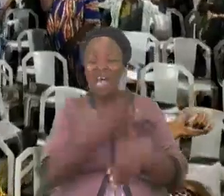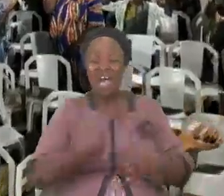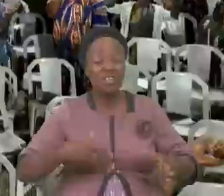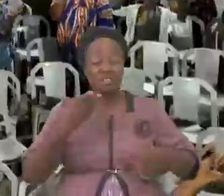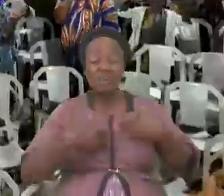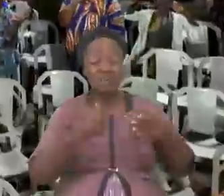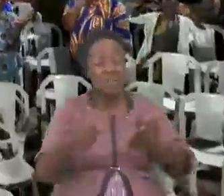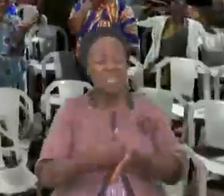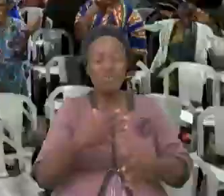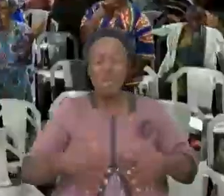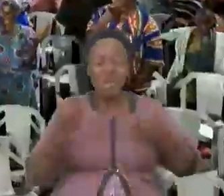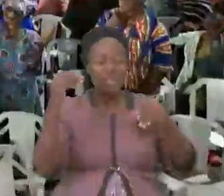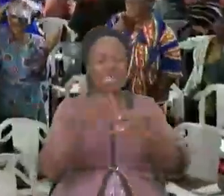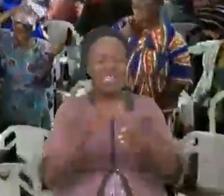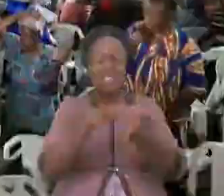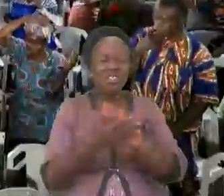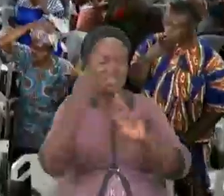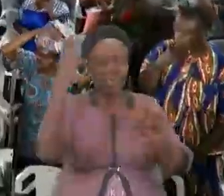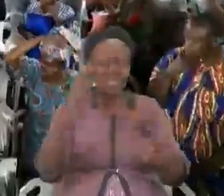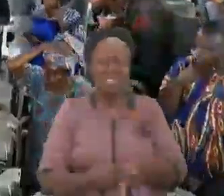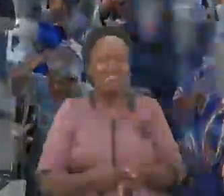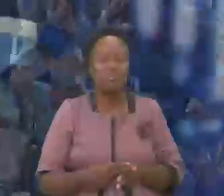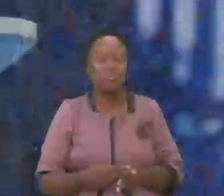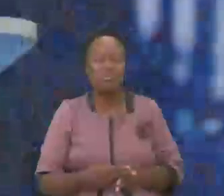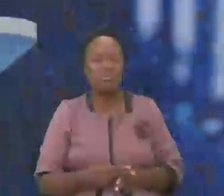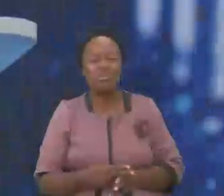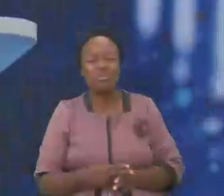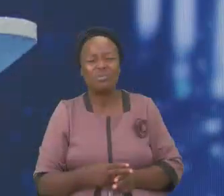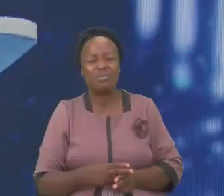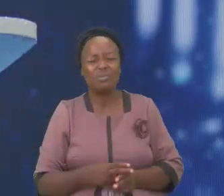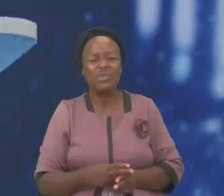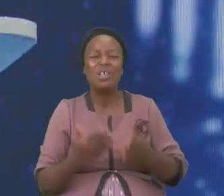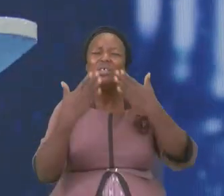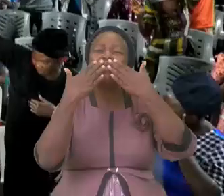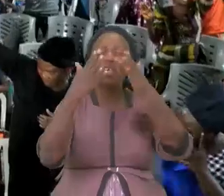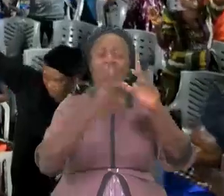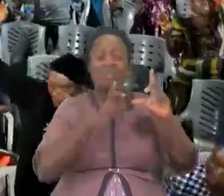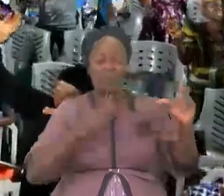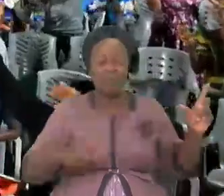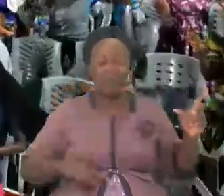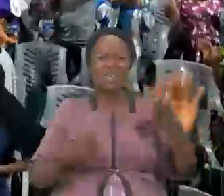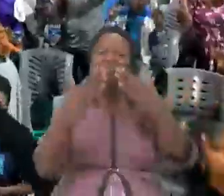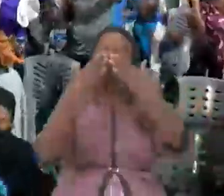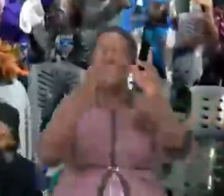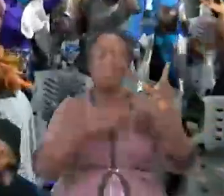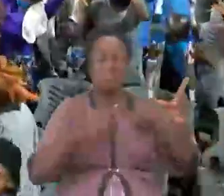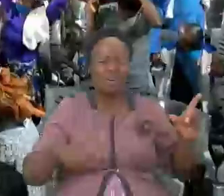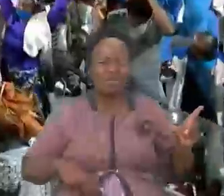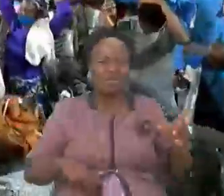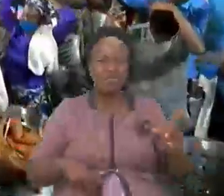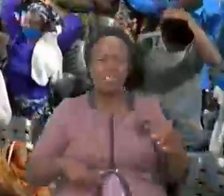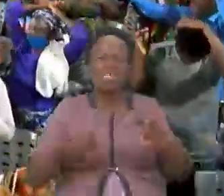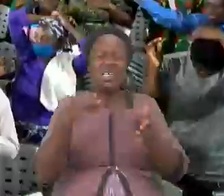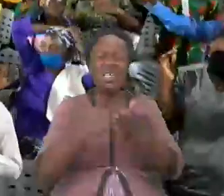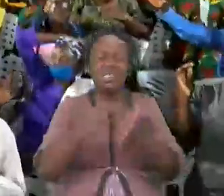name. Thank you, Lord. Thank you, Lord. It is done. In